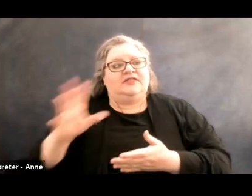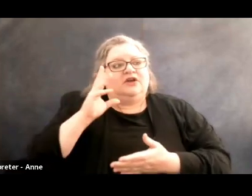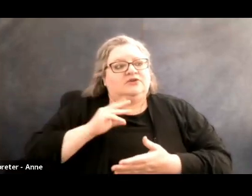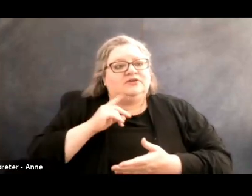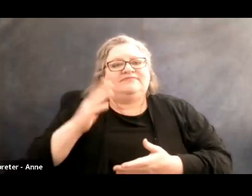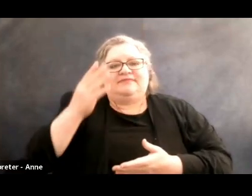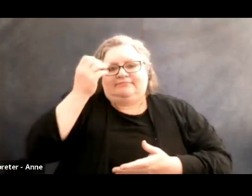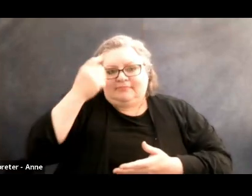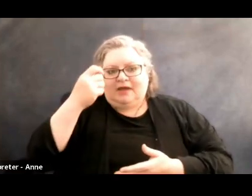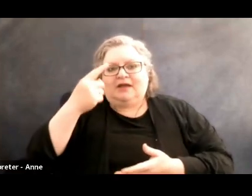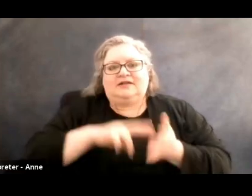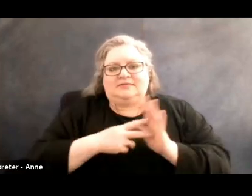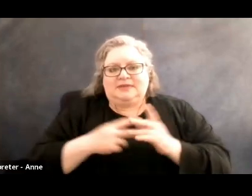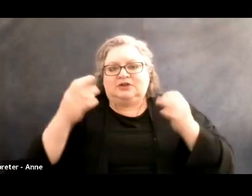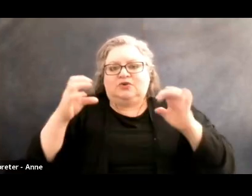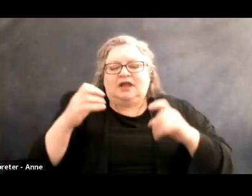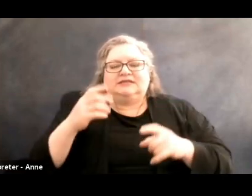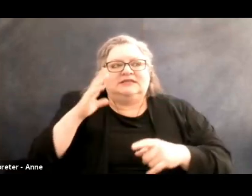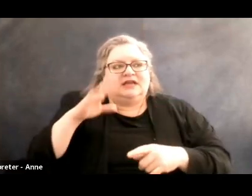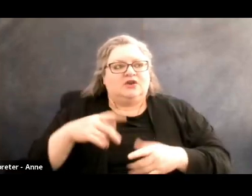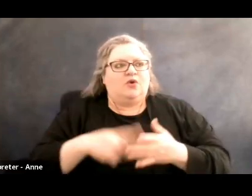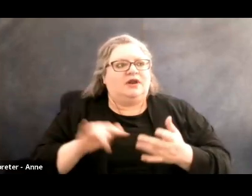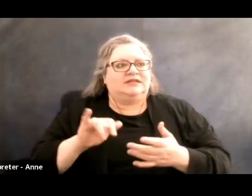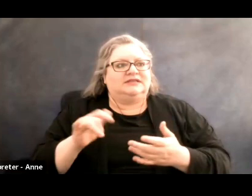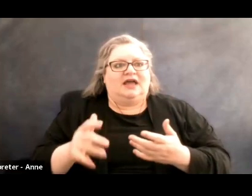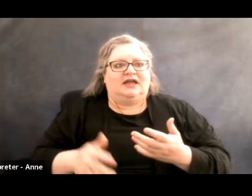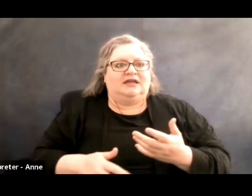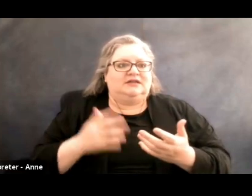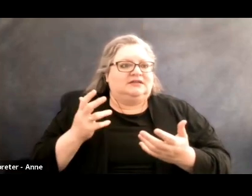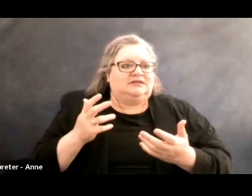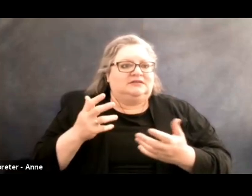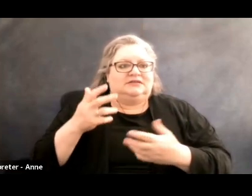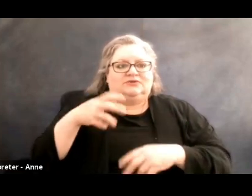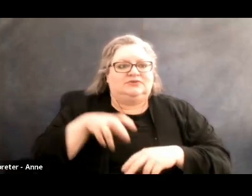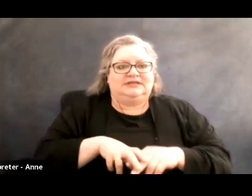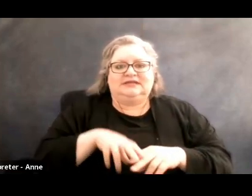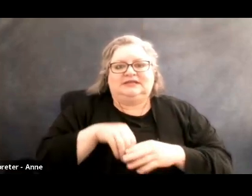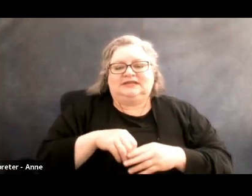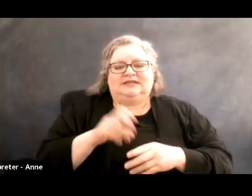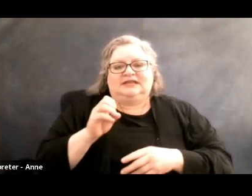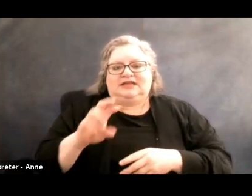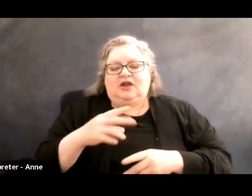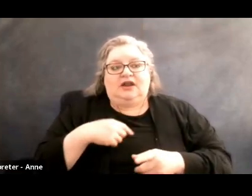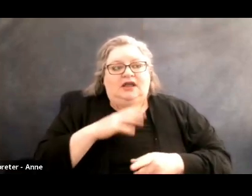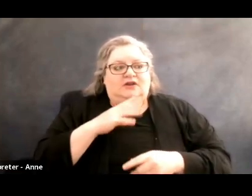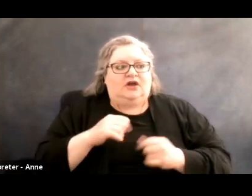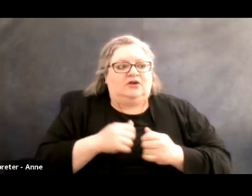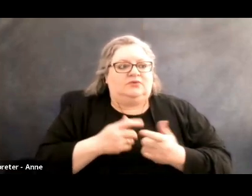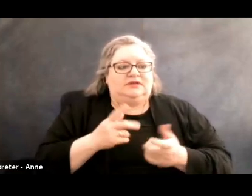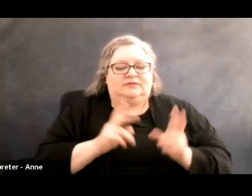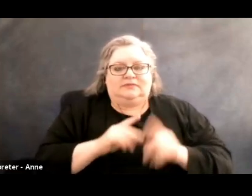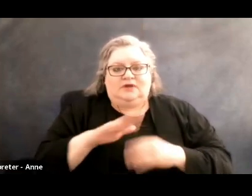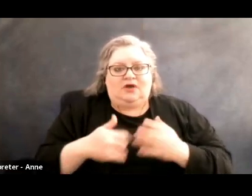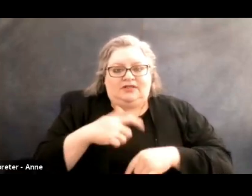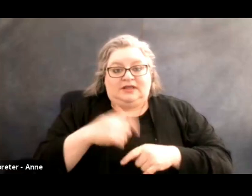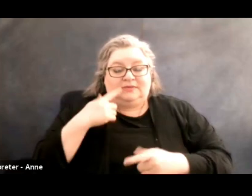crisis. They know what it's like to sit in the ER, right? And I mean, I would tell families all the time, because I would meet